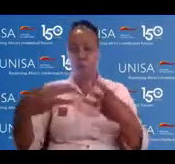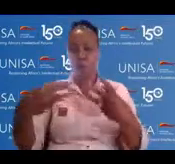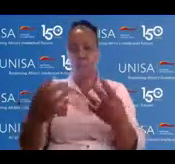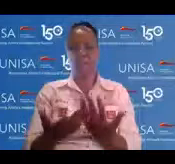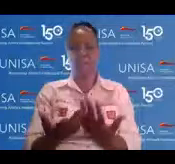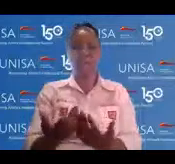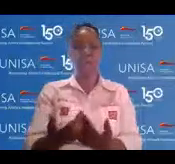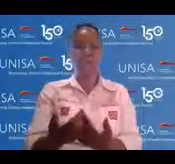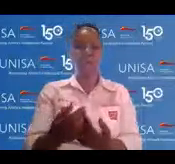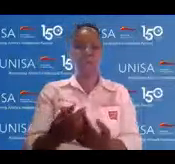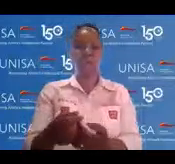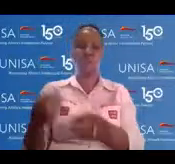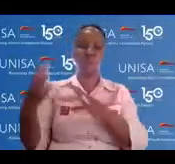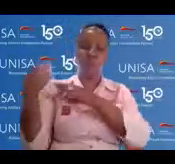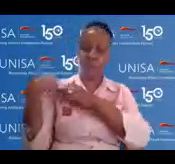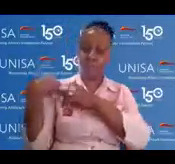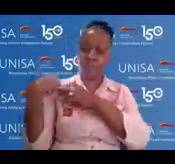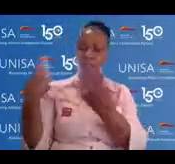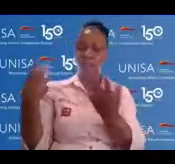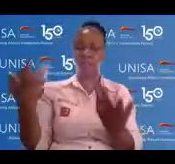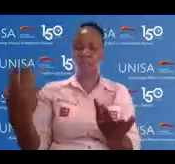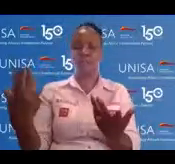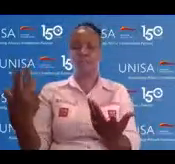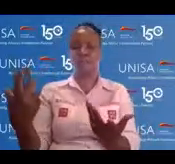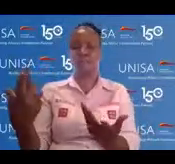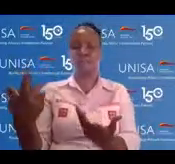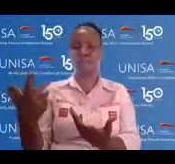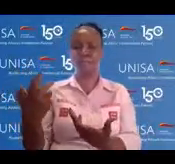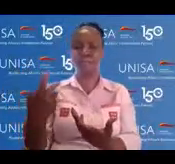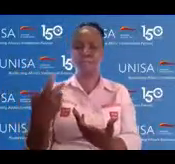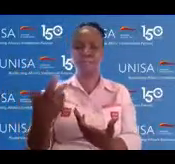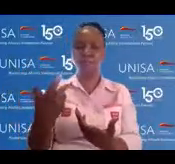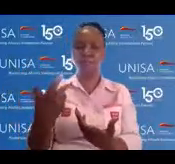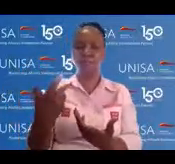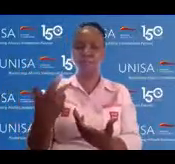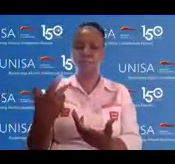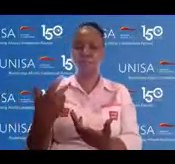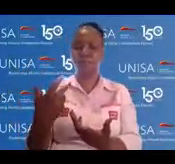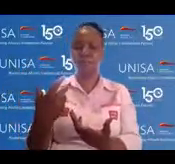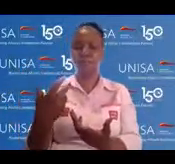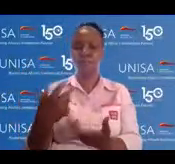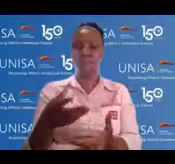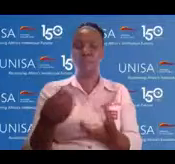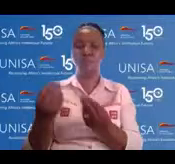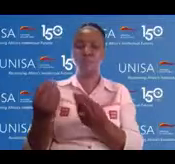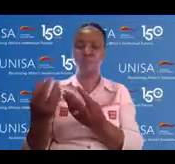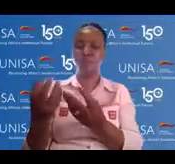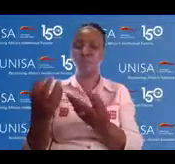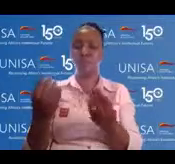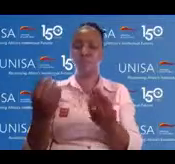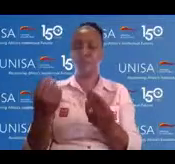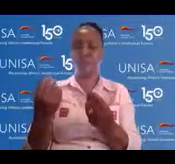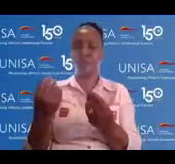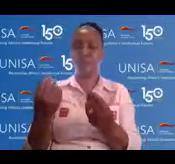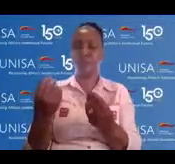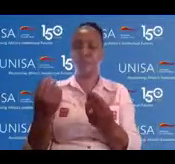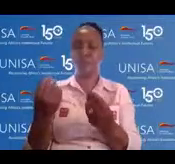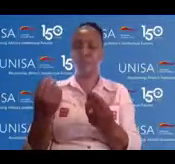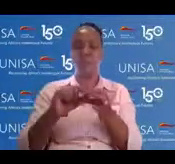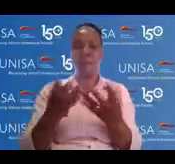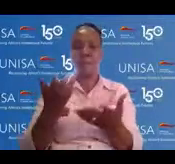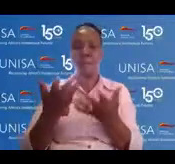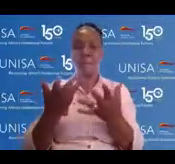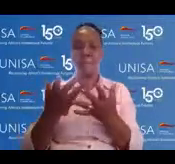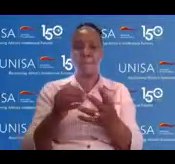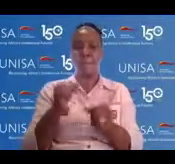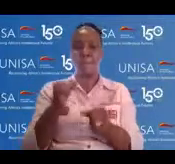accountability is one as well. Let me also just get the link in case Richard is maybe struggling. And I'm pasting it for